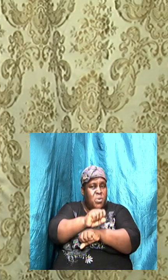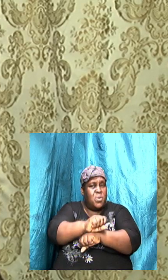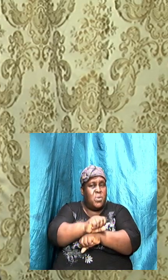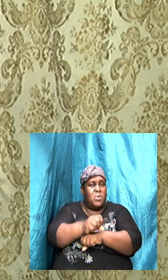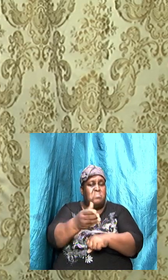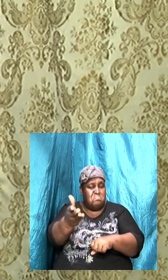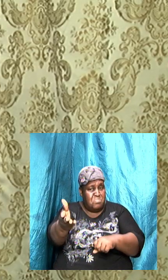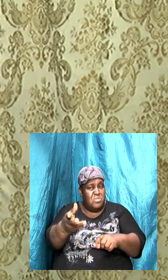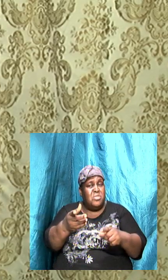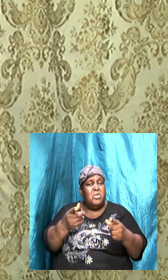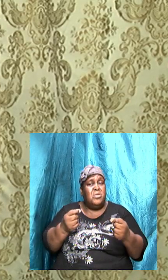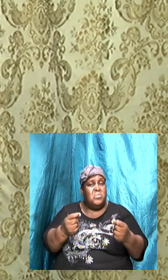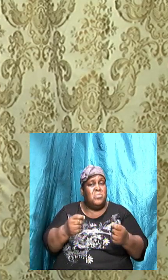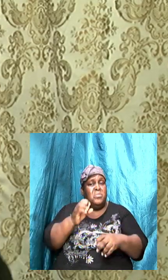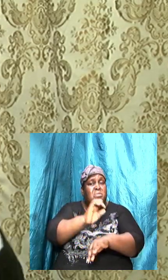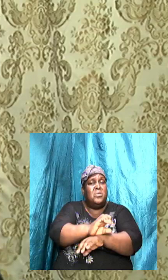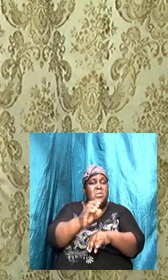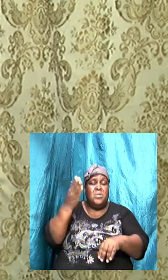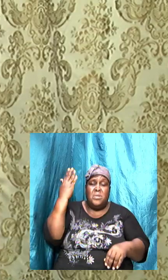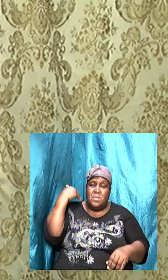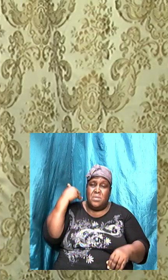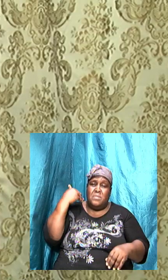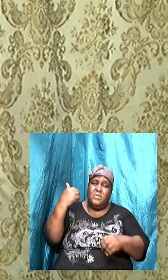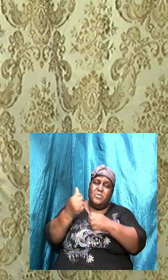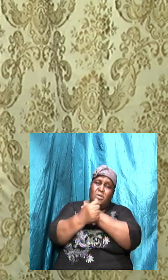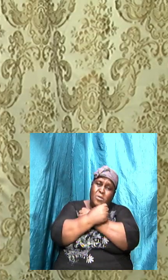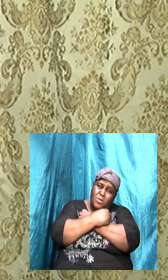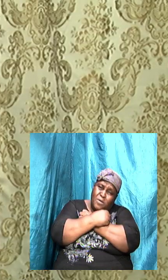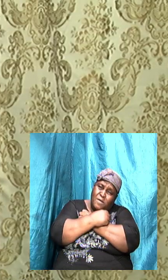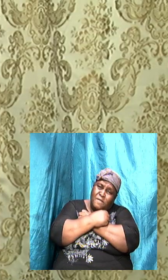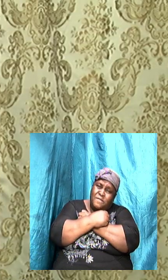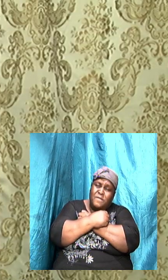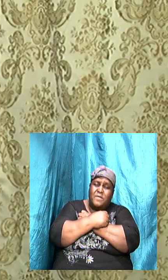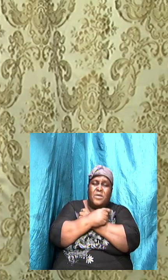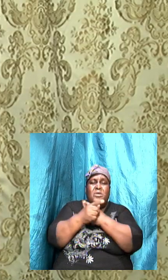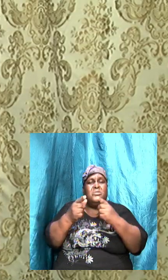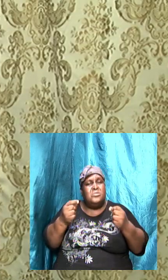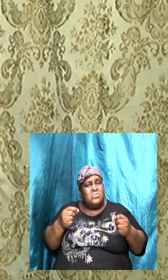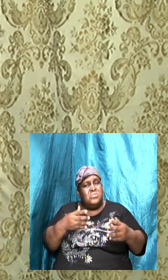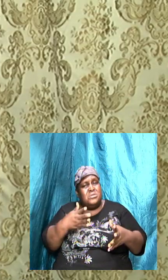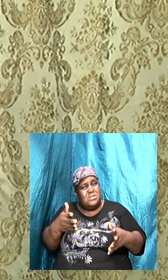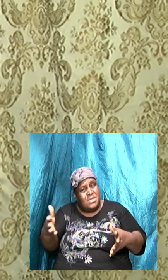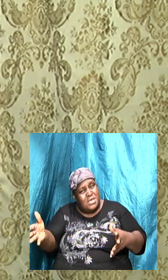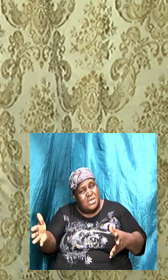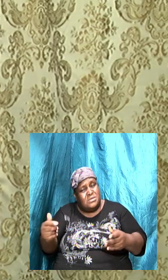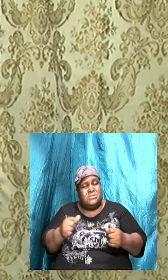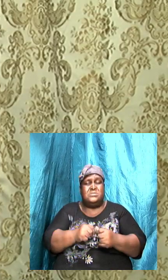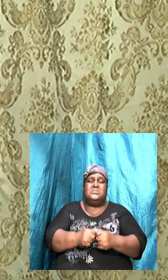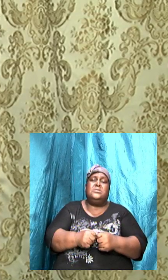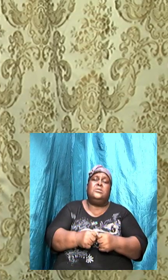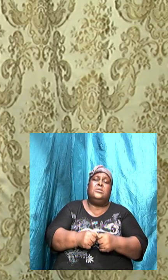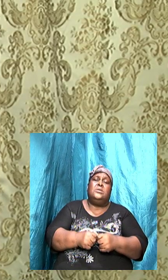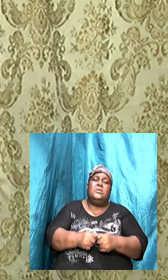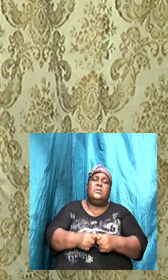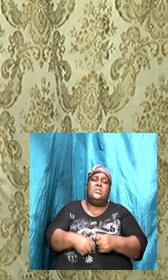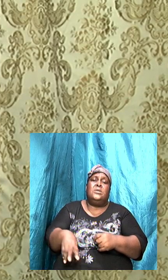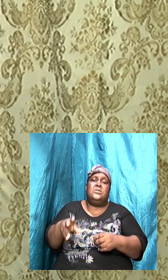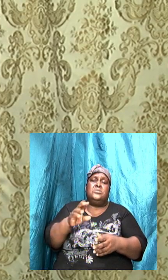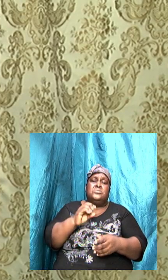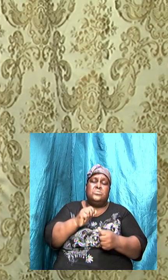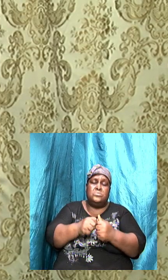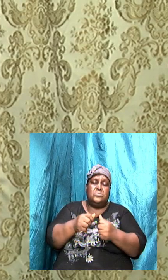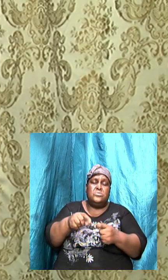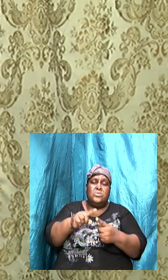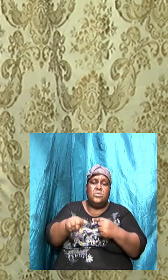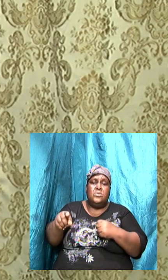doing. He commended them for the passion with which they were doing the things that pertained to the kingdom of God.